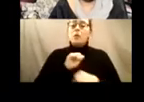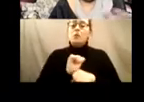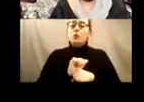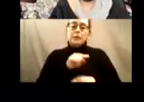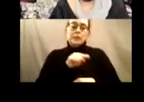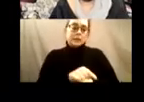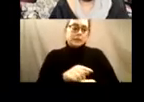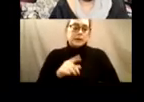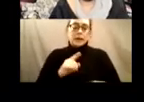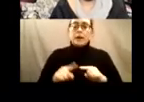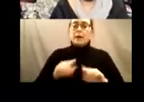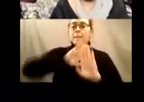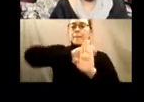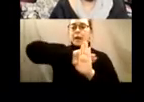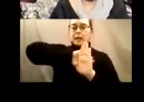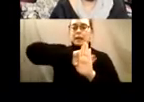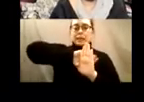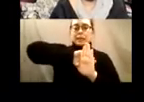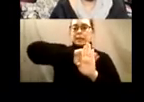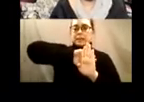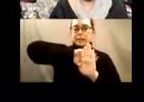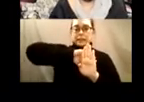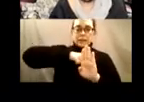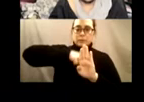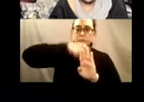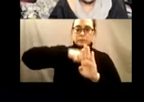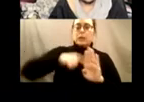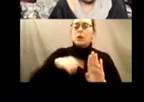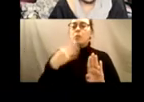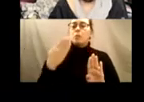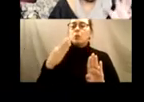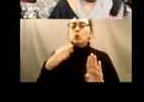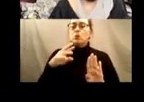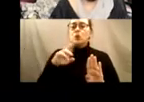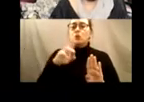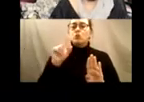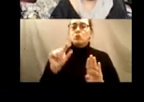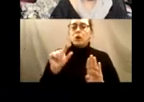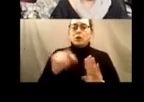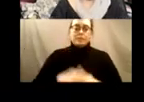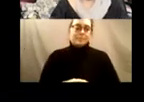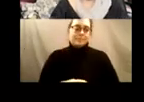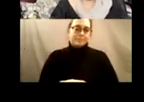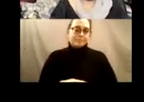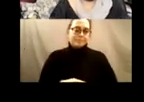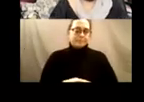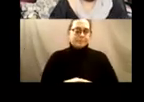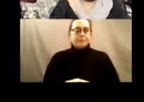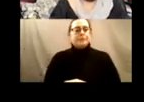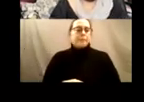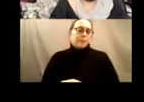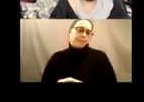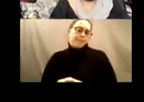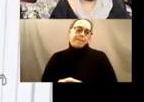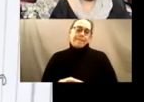the backing of a blue rug. And yeah, that's kind of what's visible. Then the